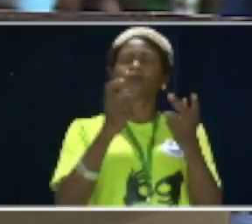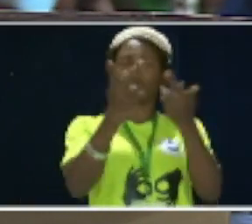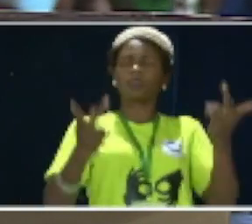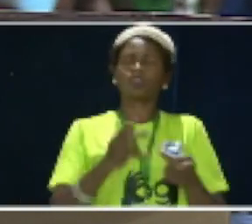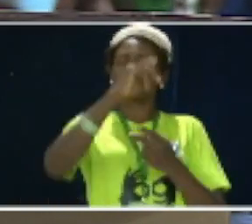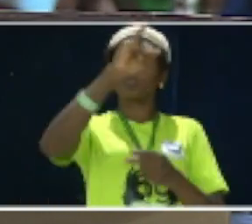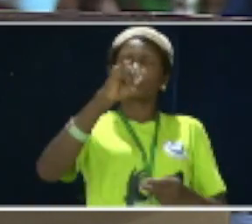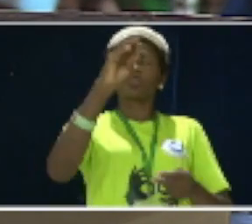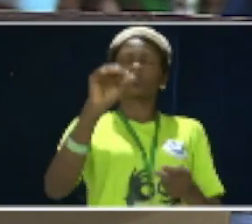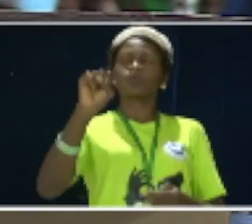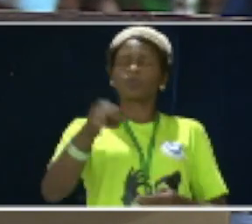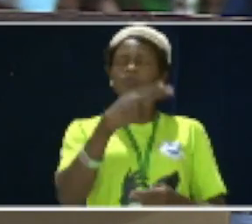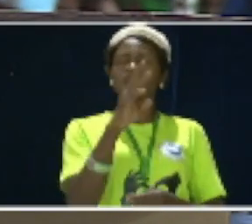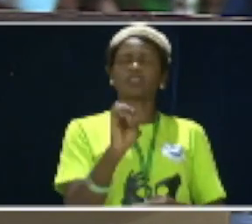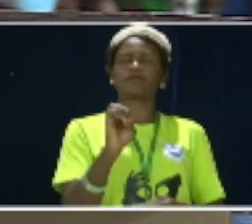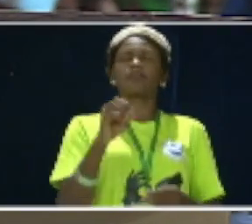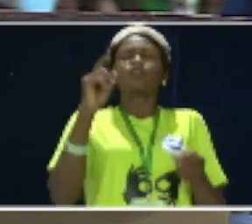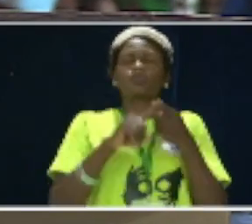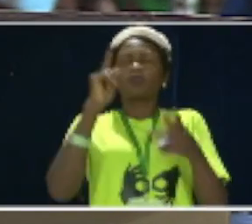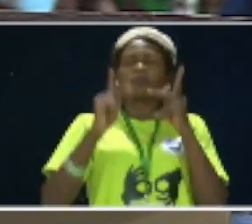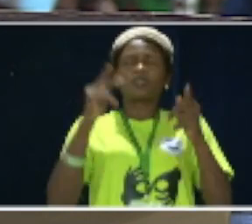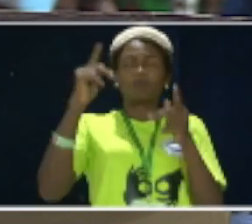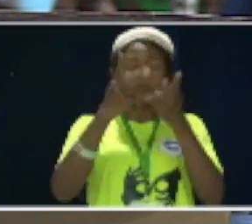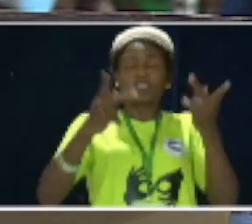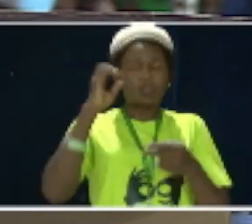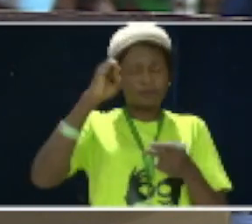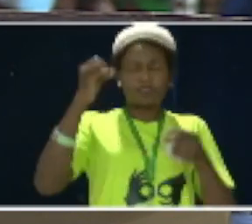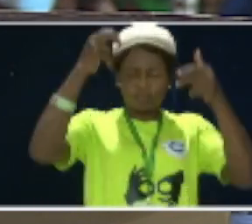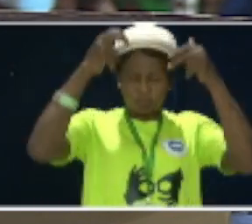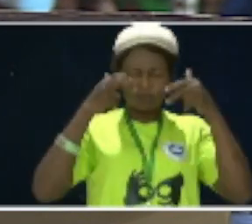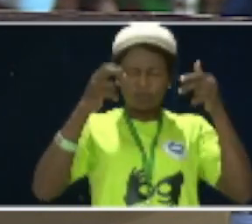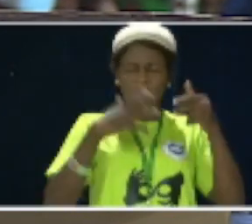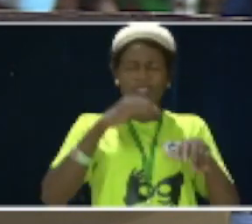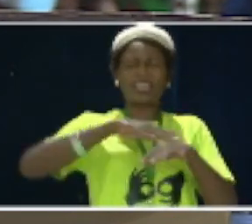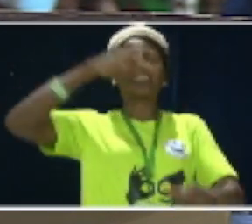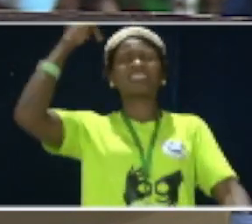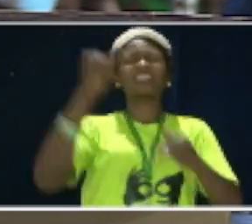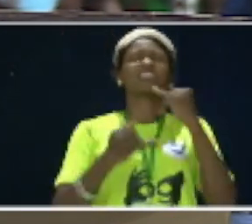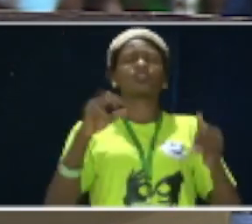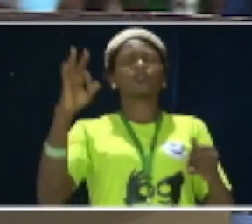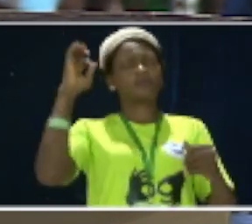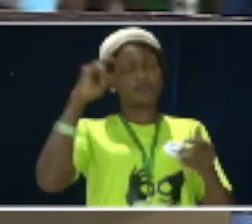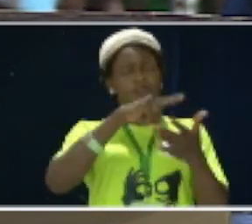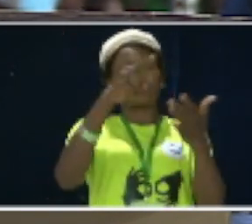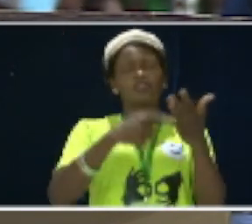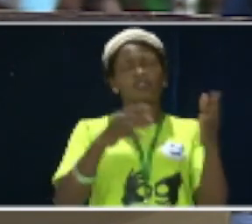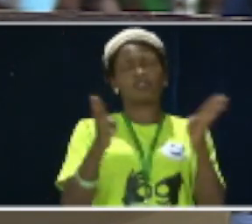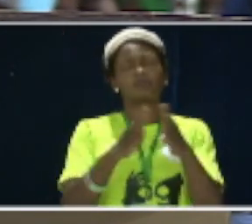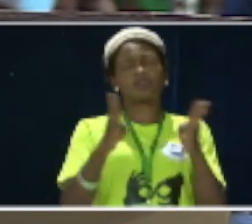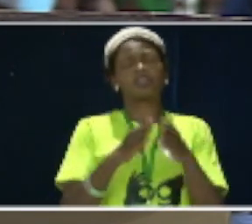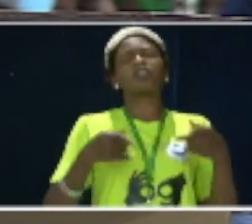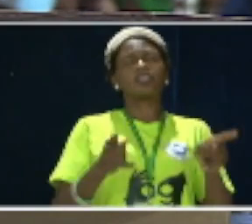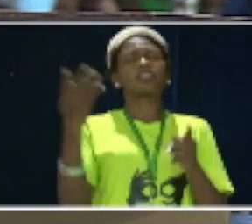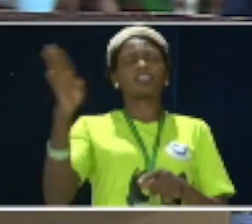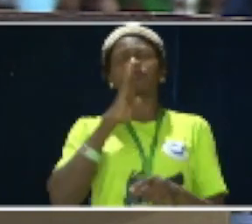Joseph to the place of his crown. And at the end of this meeting, let there